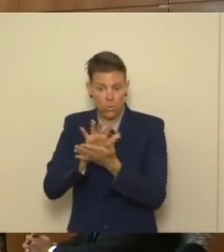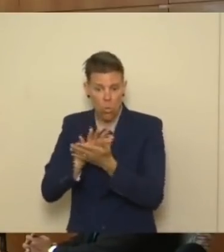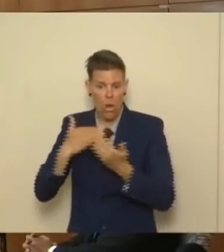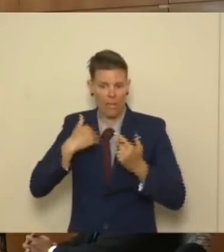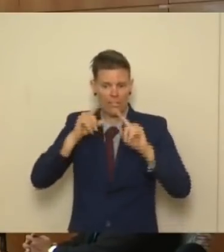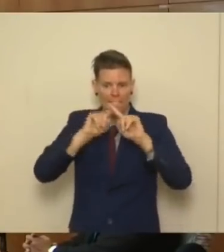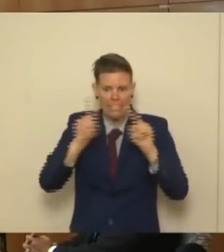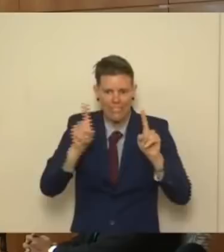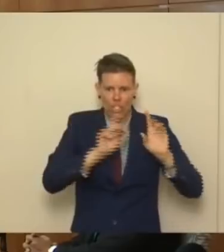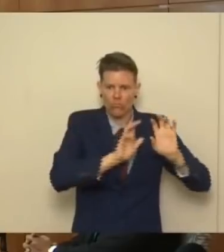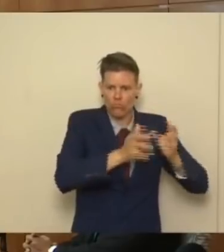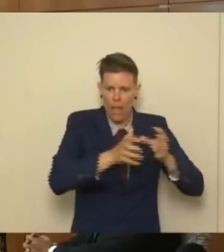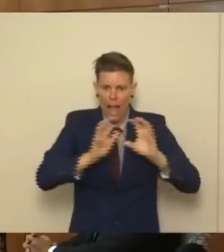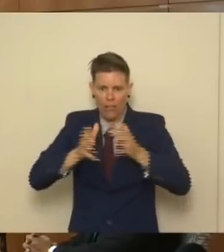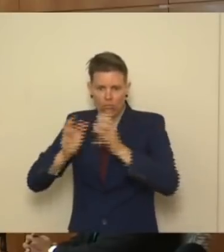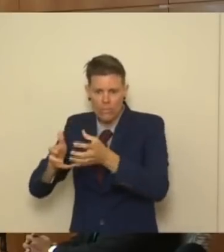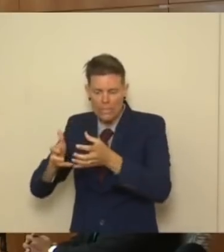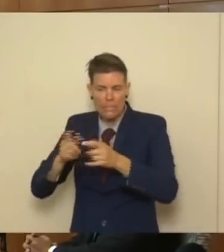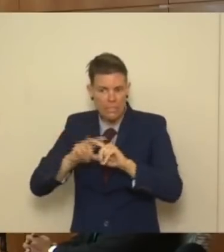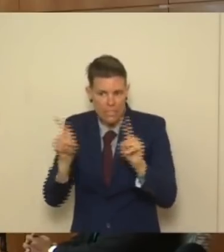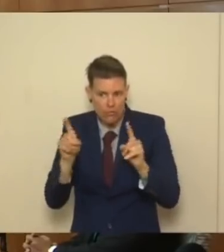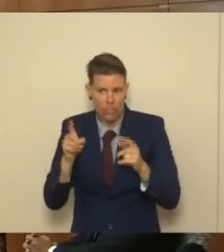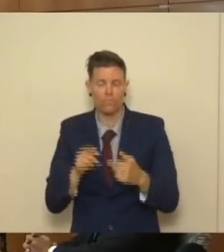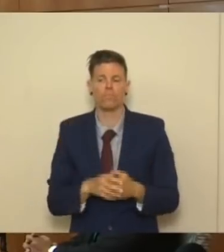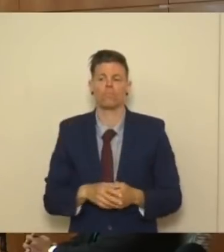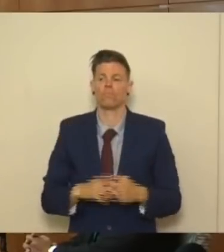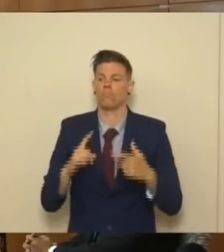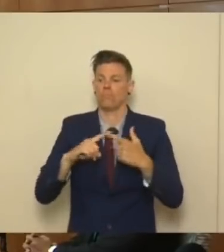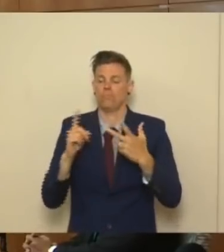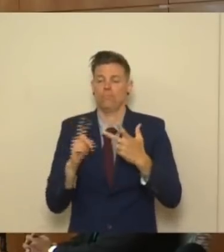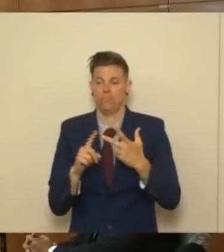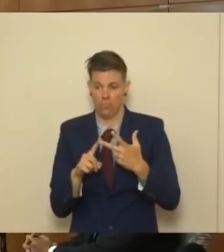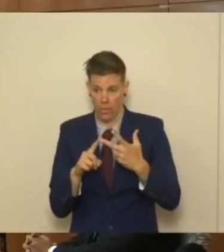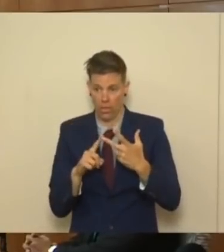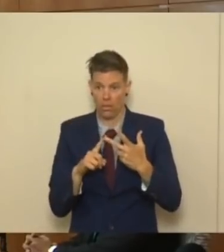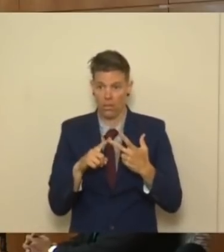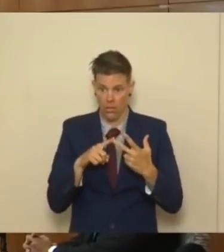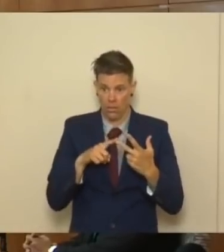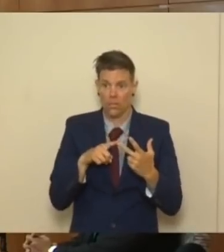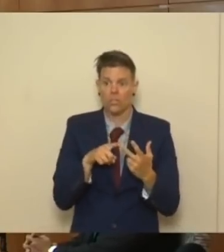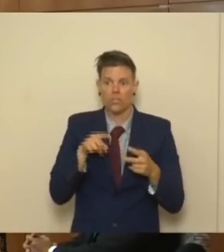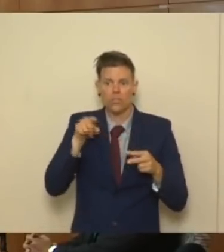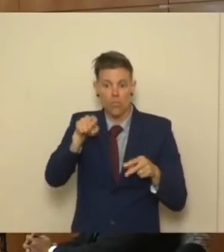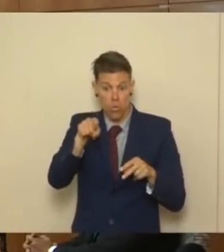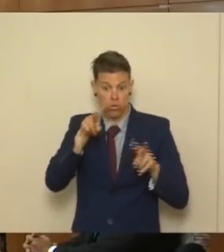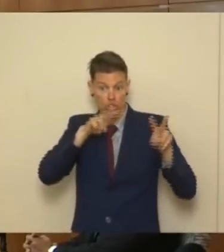does surveillance mean kids will regularly be getting COVID-19 tests